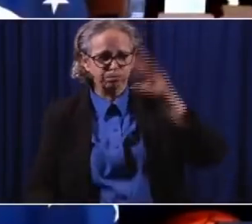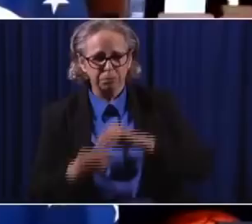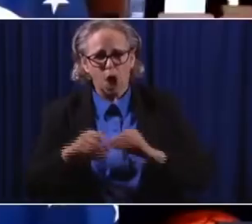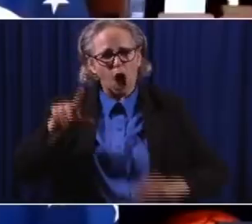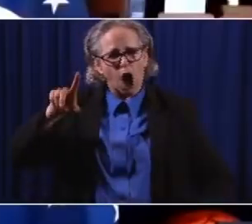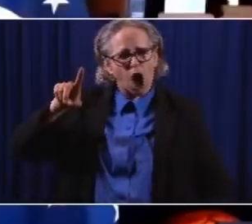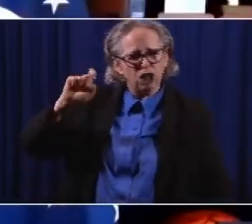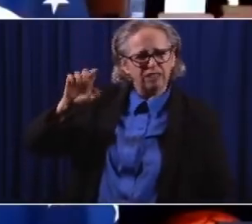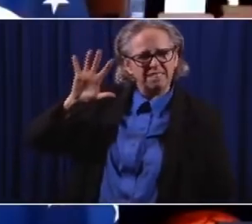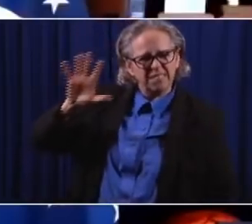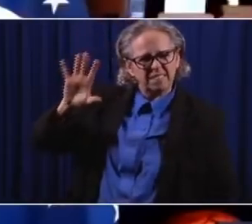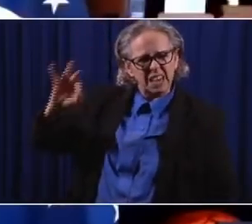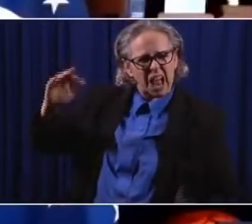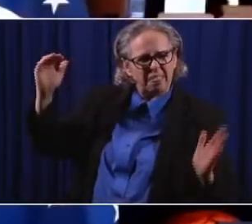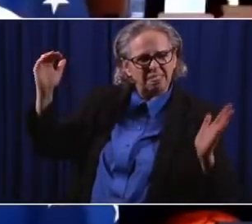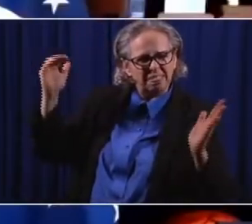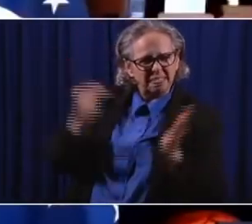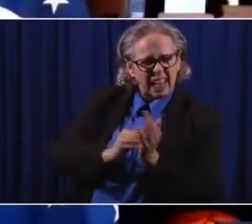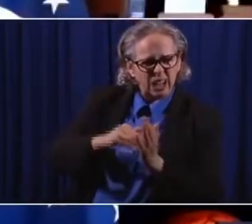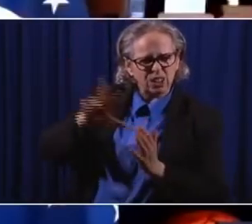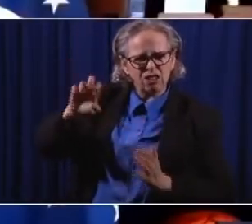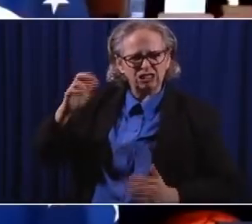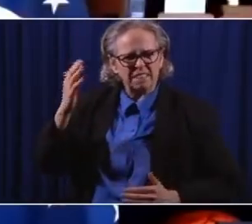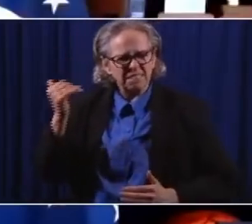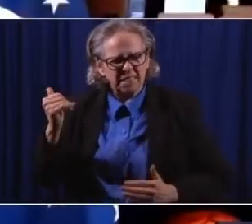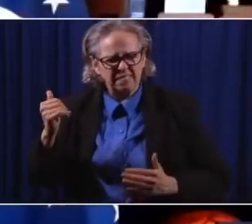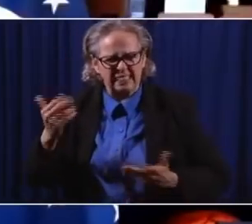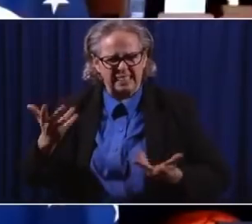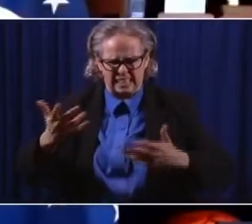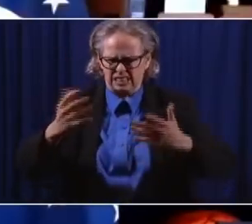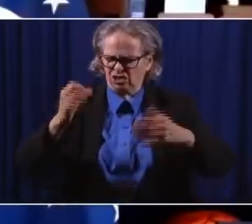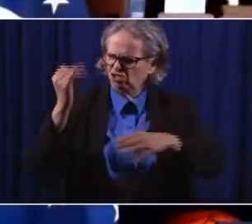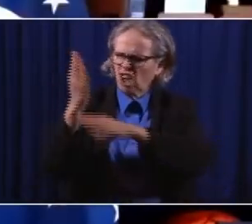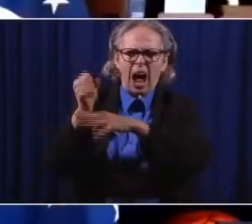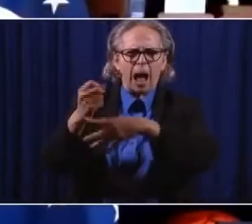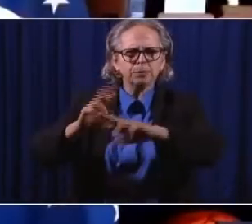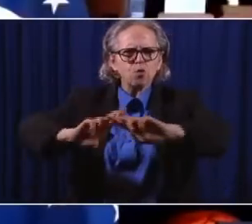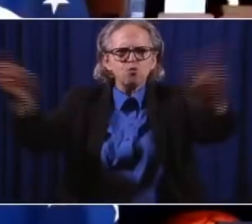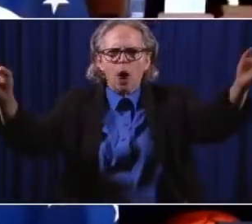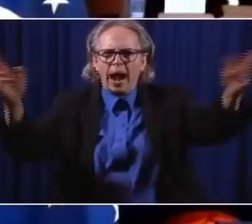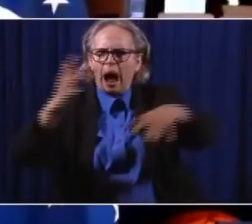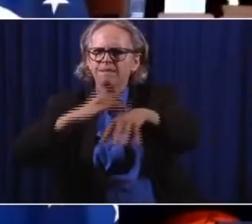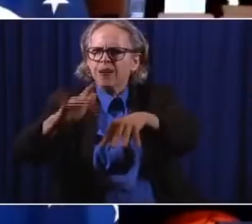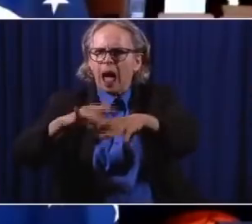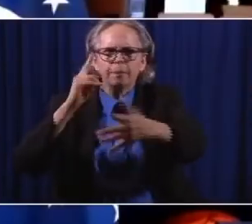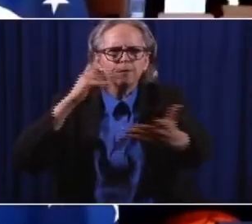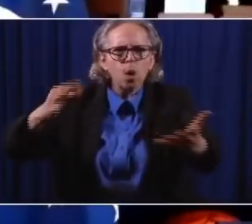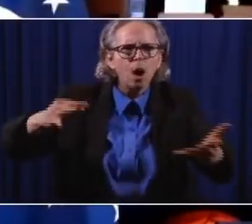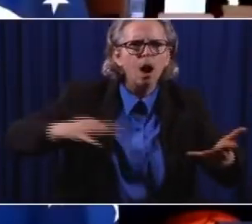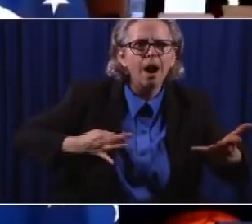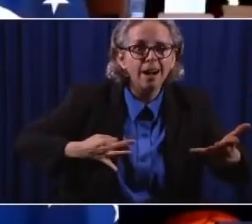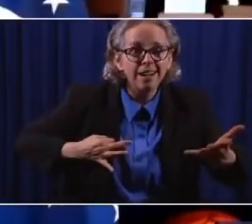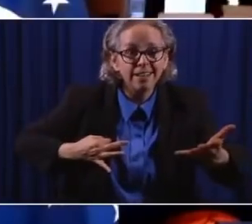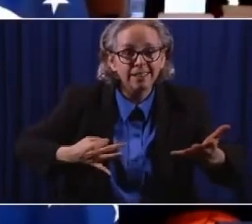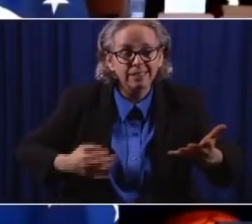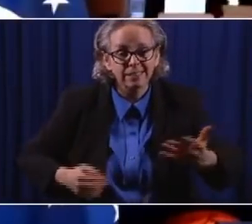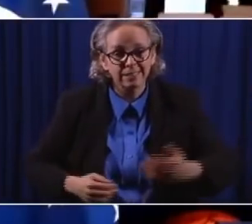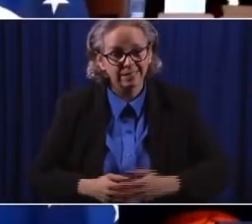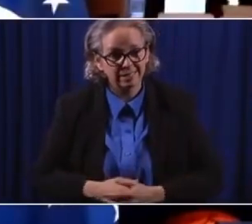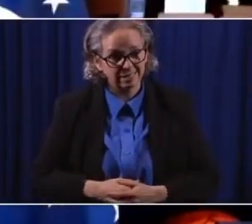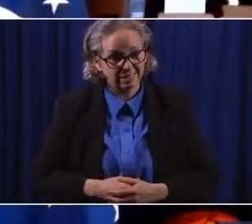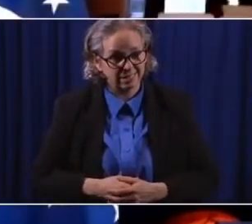159,315 jobs posted at Ohio Means Jobs. You can go there and take a look. 78,000 plus, more